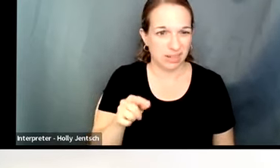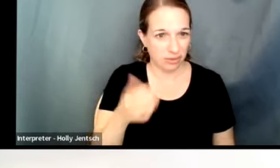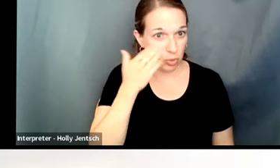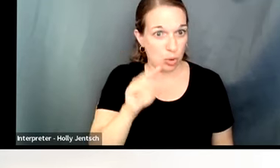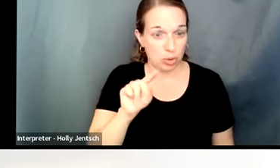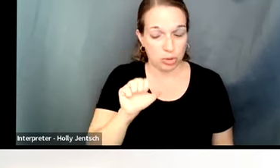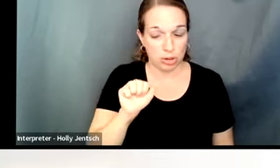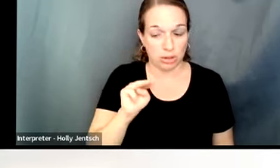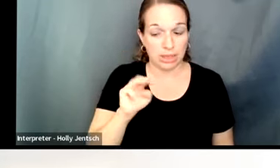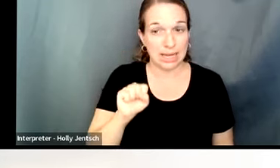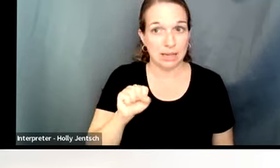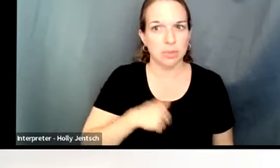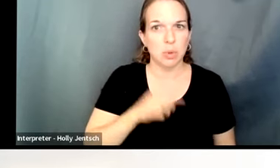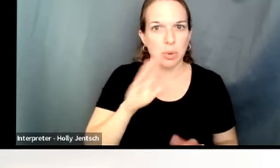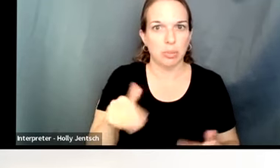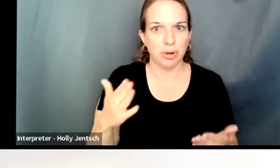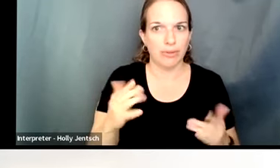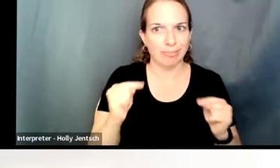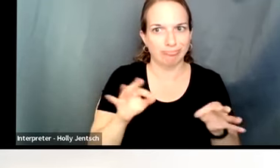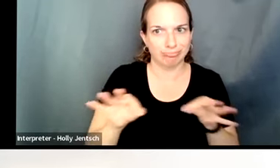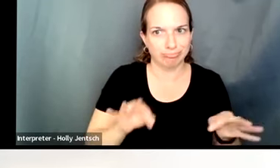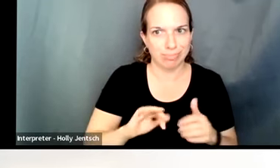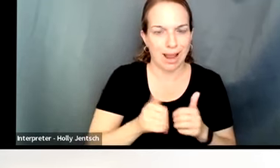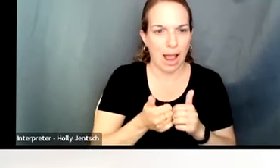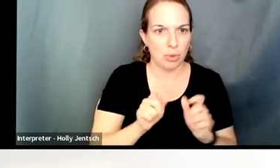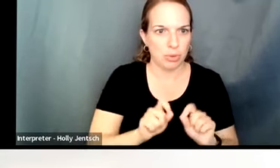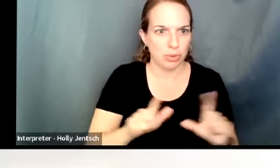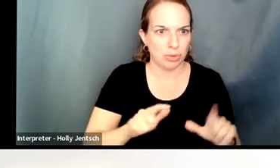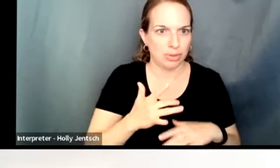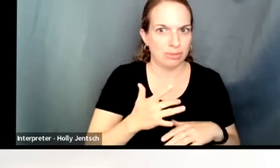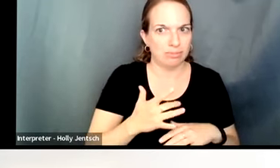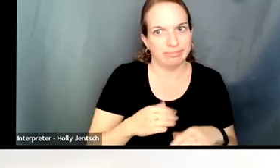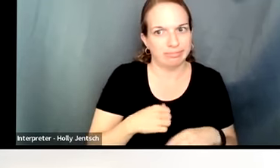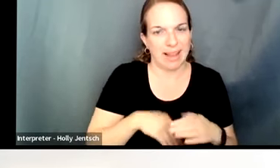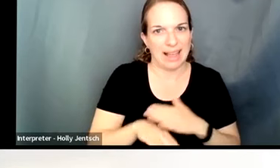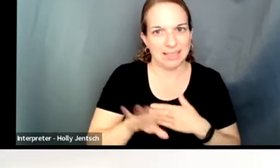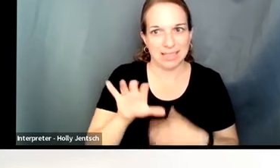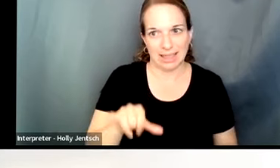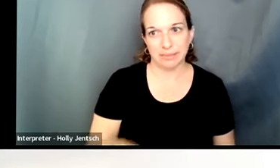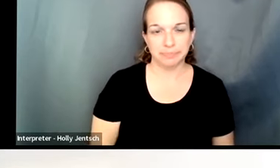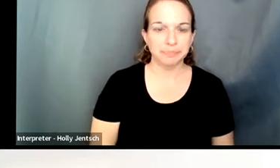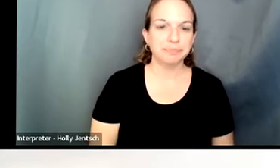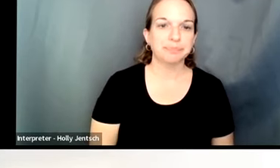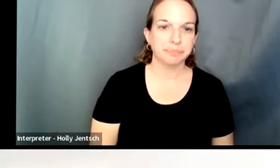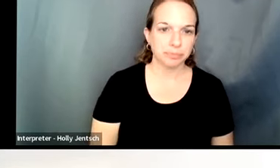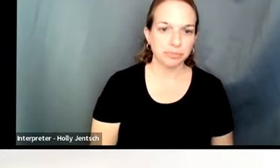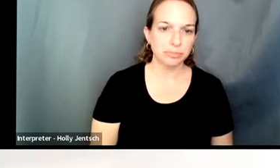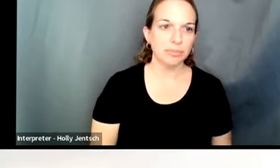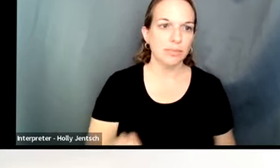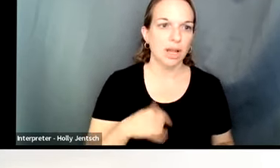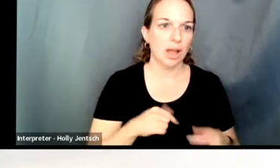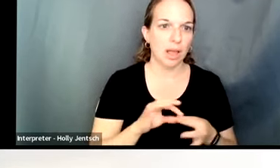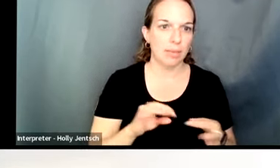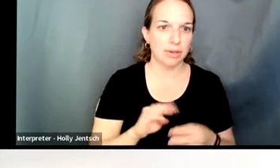Teams, we even give you a tutorial on how to access them if that's not the system that you're currently using. So as I said, this is